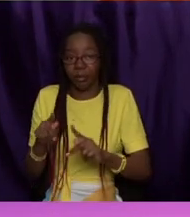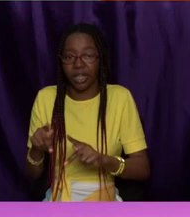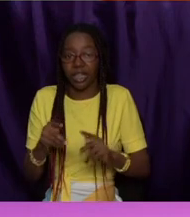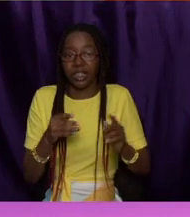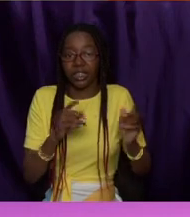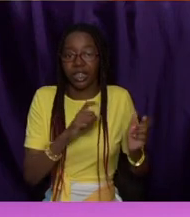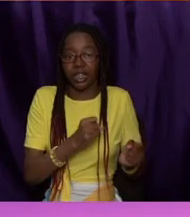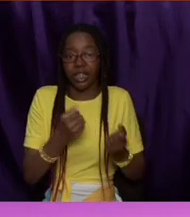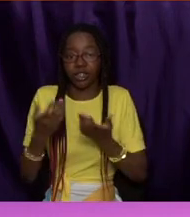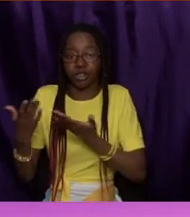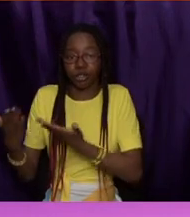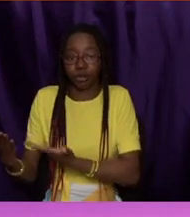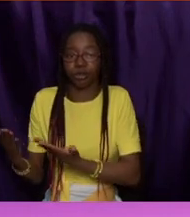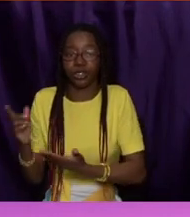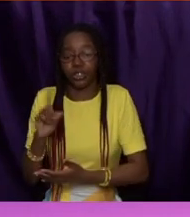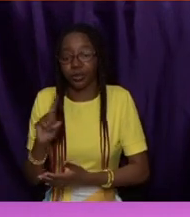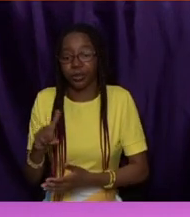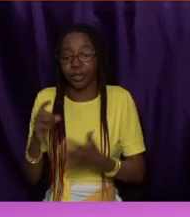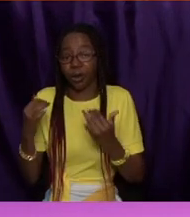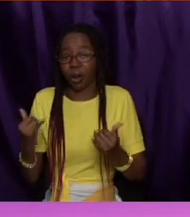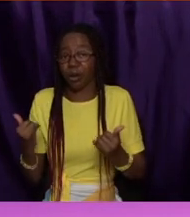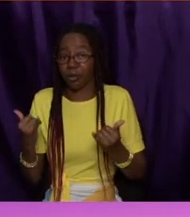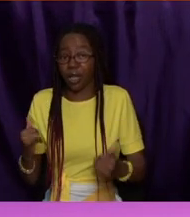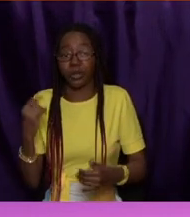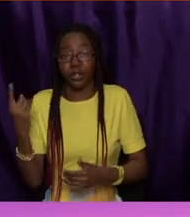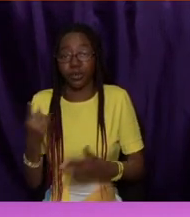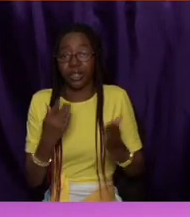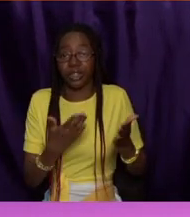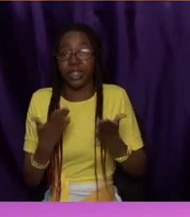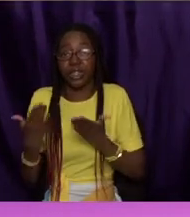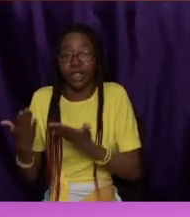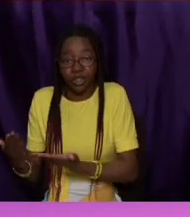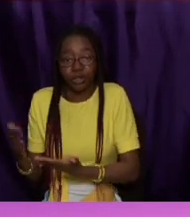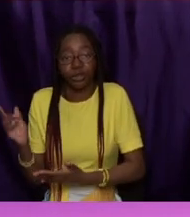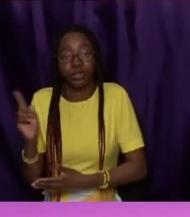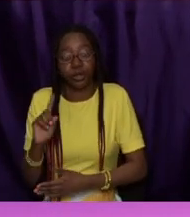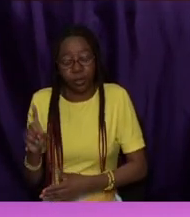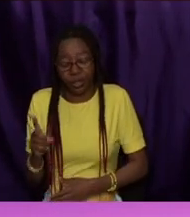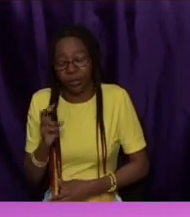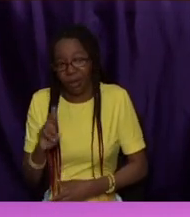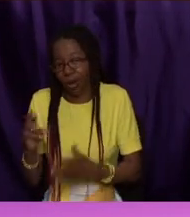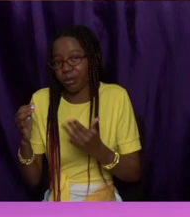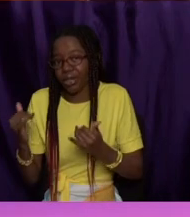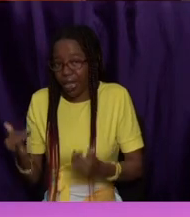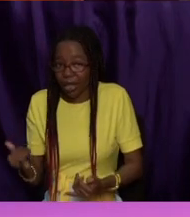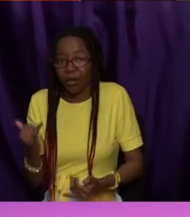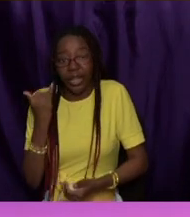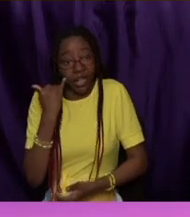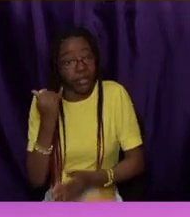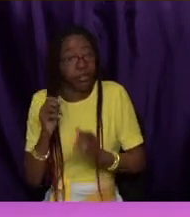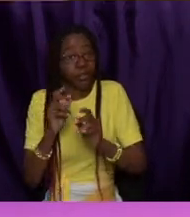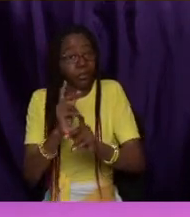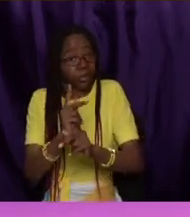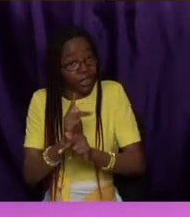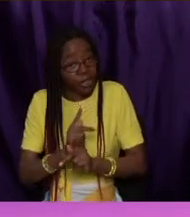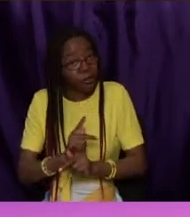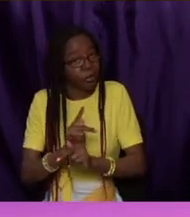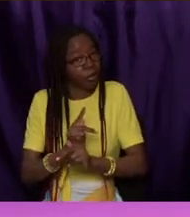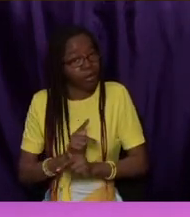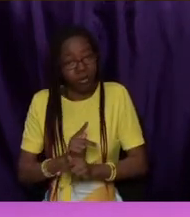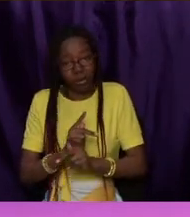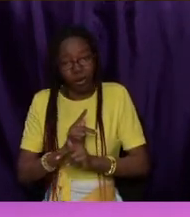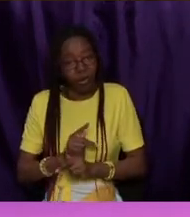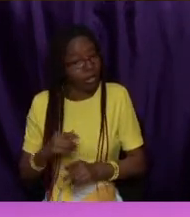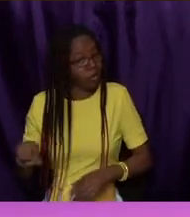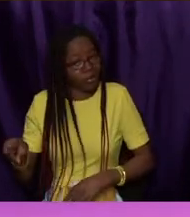to where you are, but it's only to get you to where you are. And if you keep holding on to